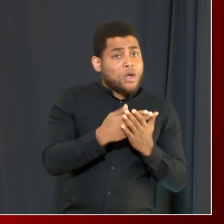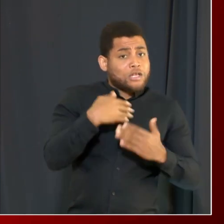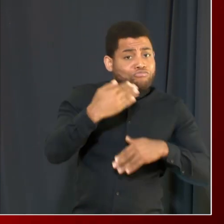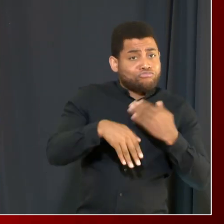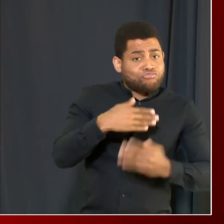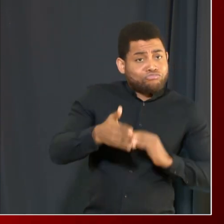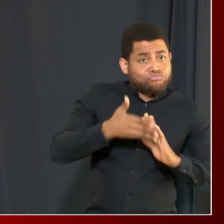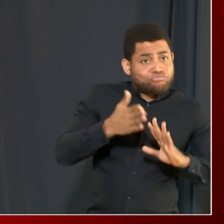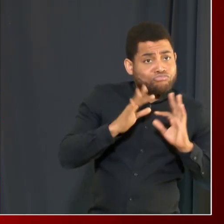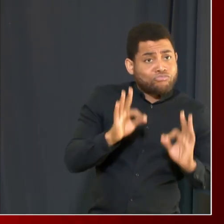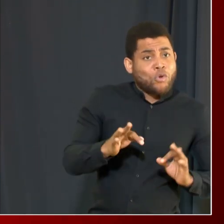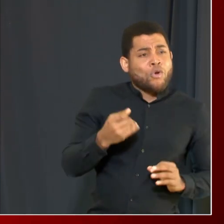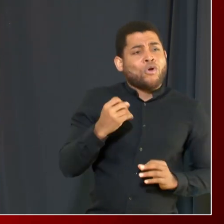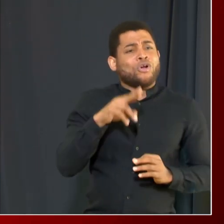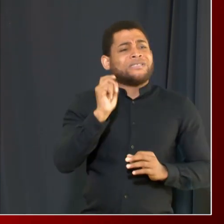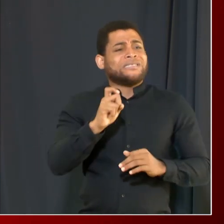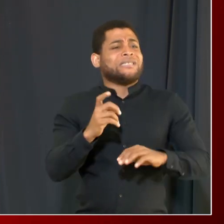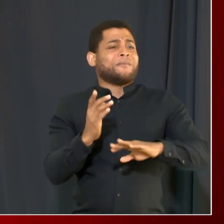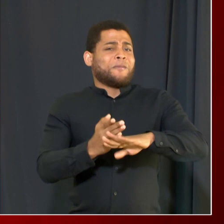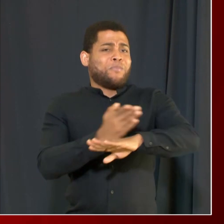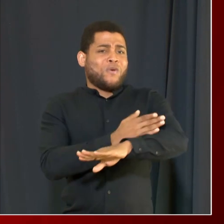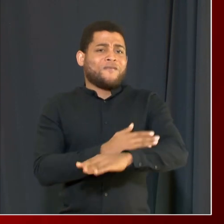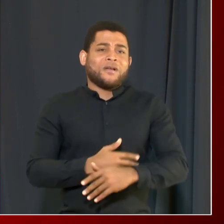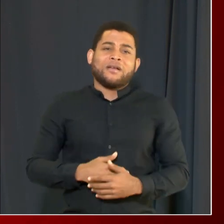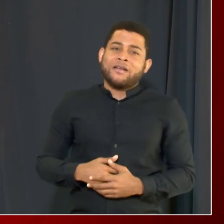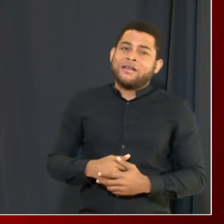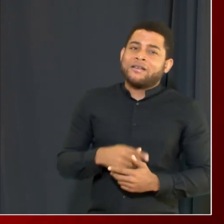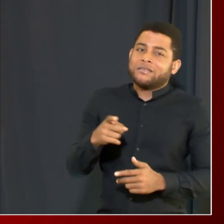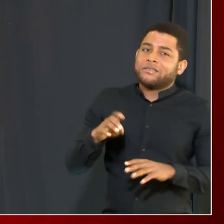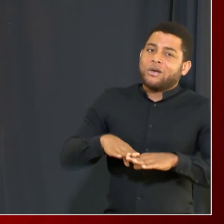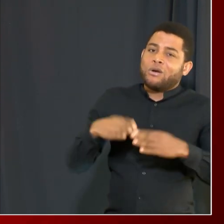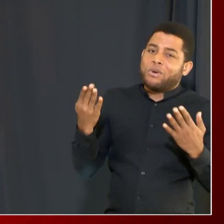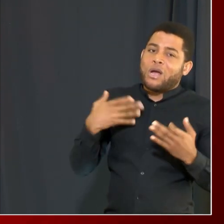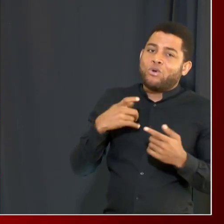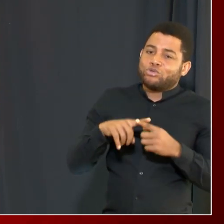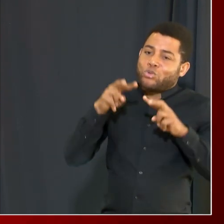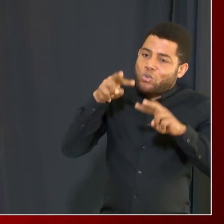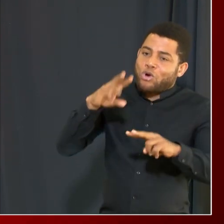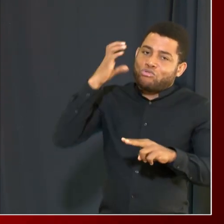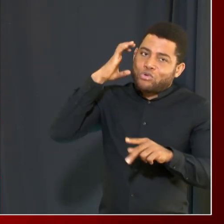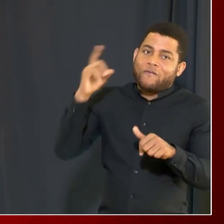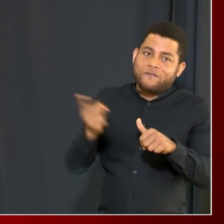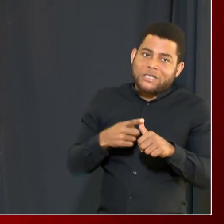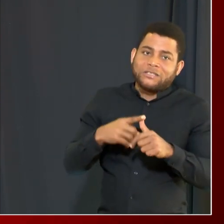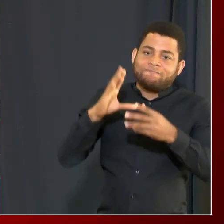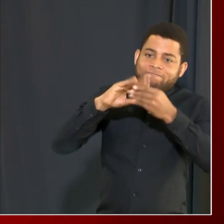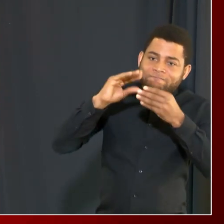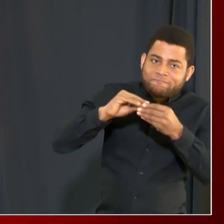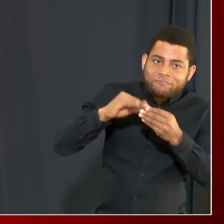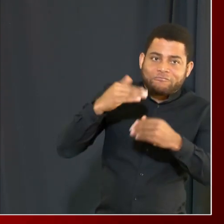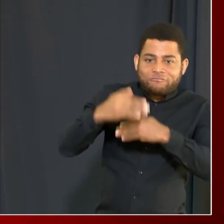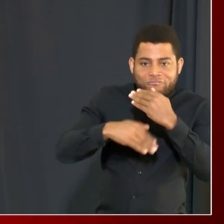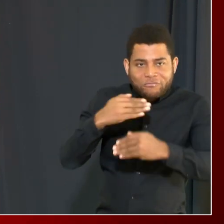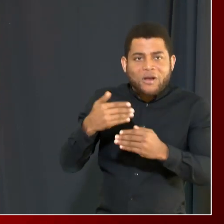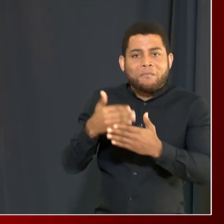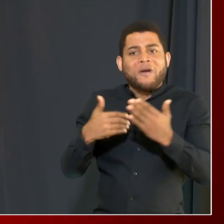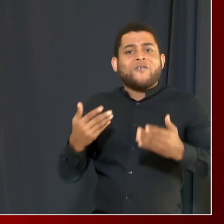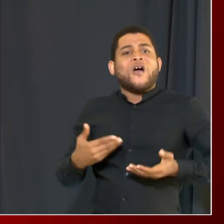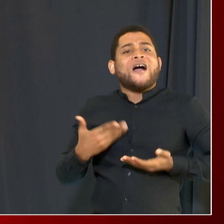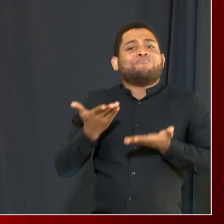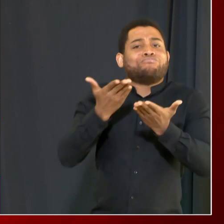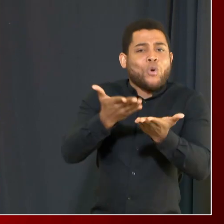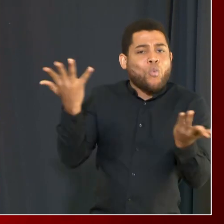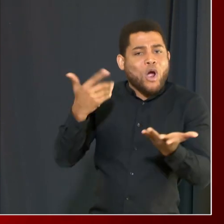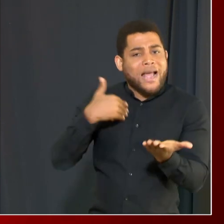for improvement in here? this very open setting, I really want to look at the radio traffic before I give you a sense of what I think really happened